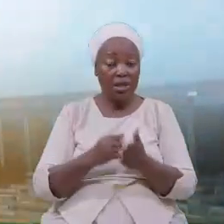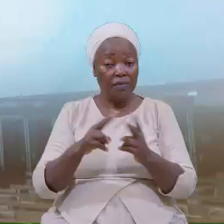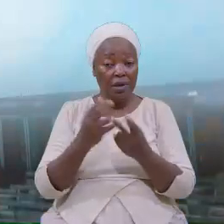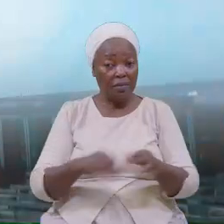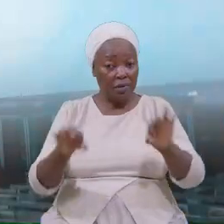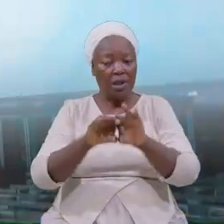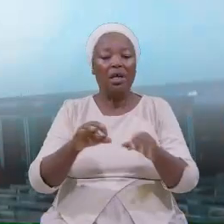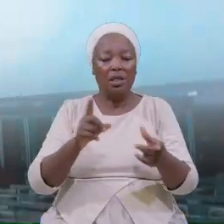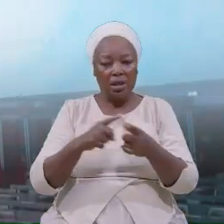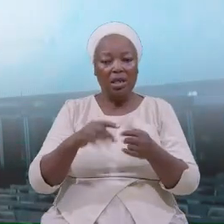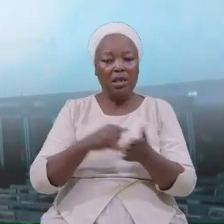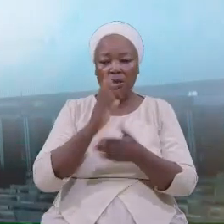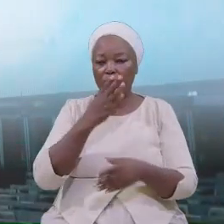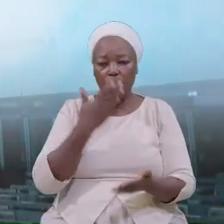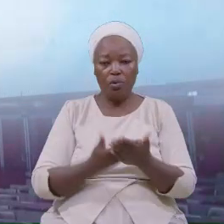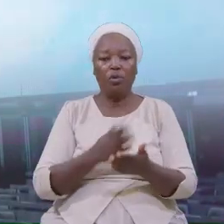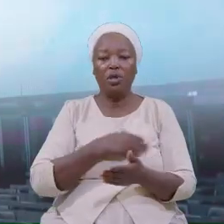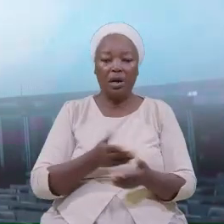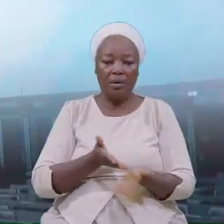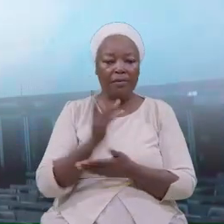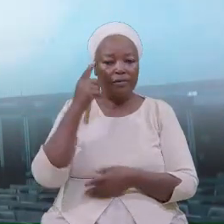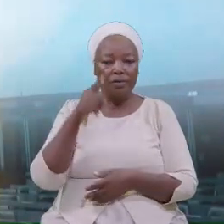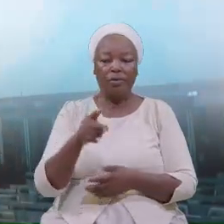for you.